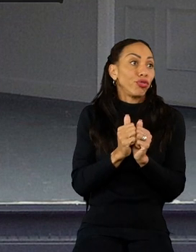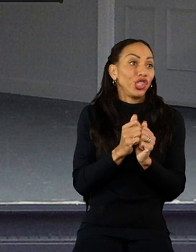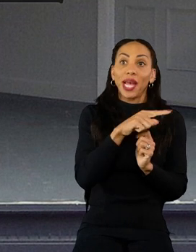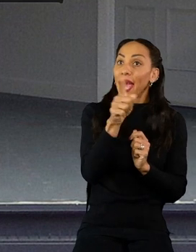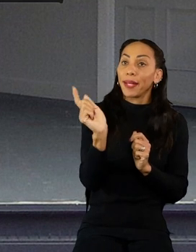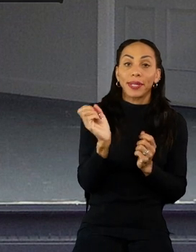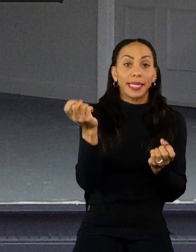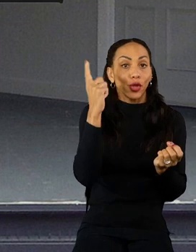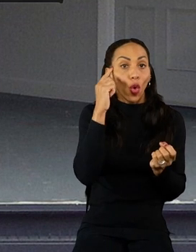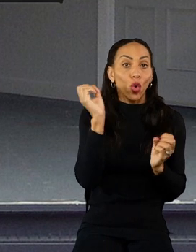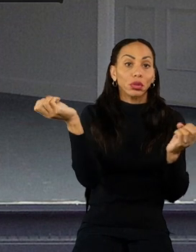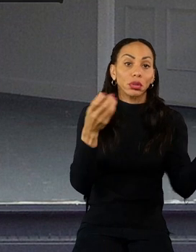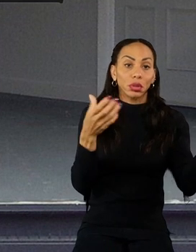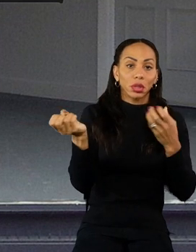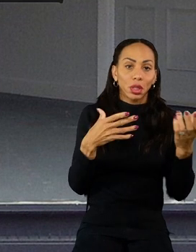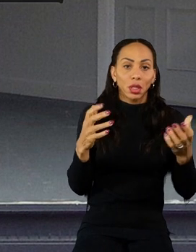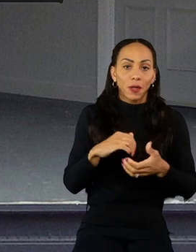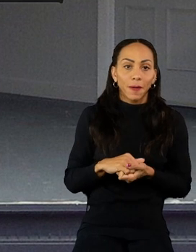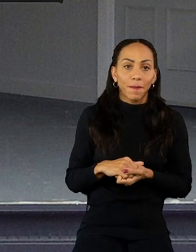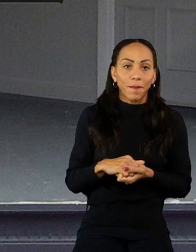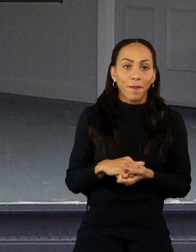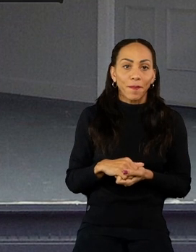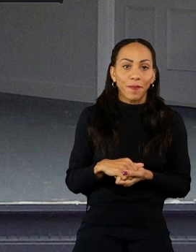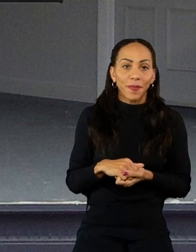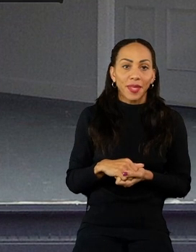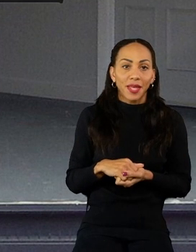Yeah, it's tricky. I would definitely appreciate anybody else's thoughts.